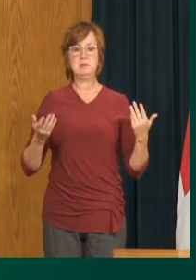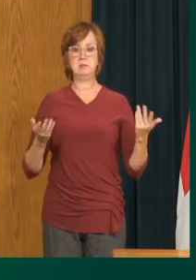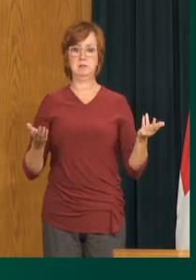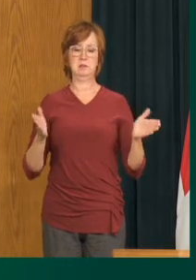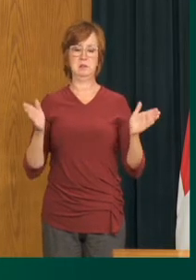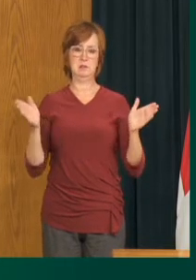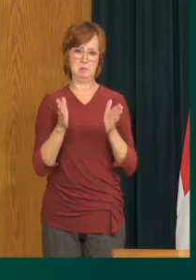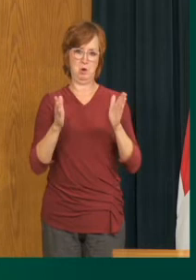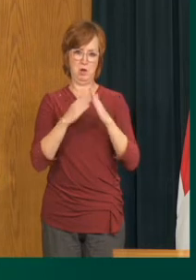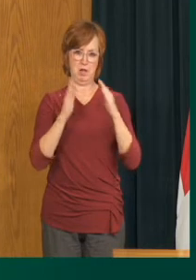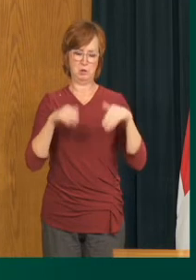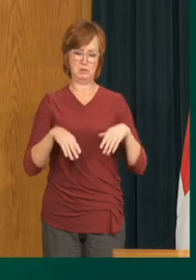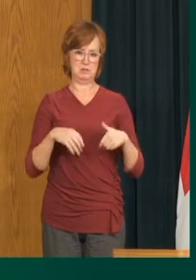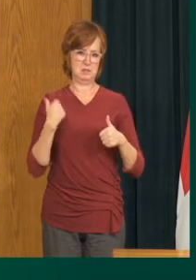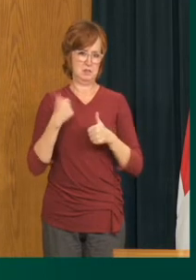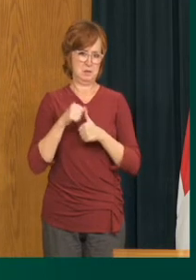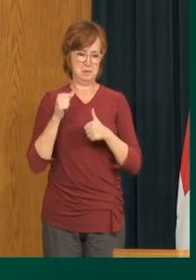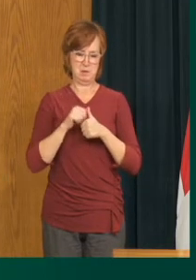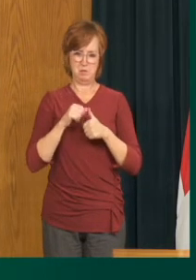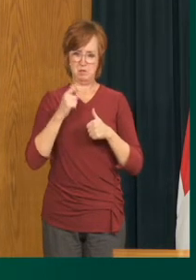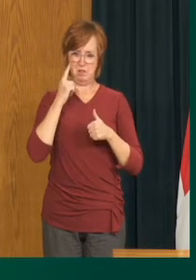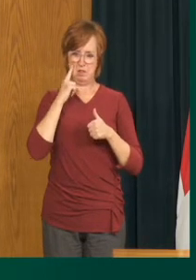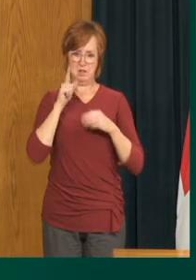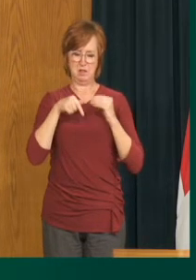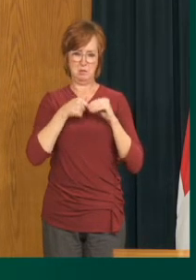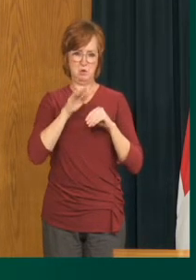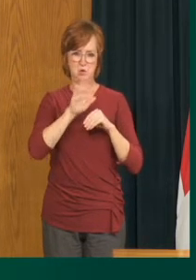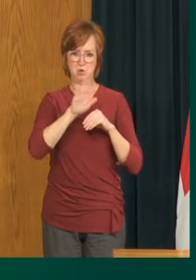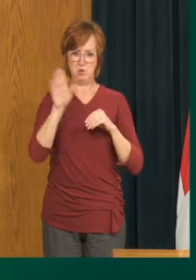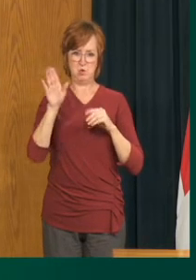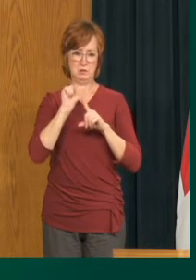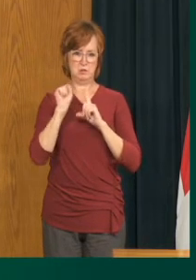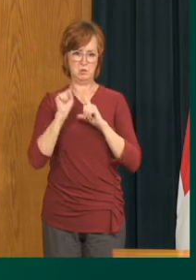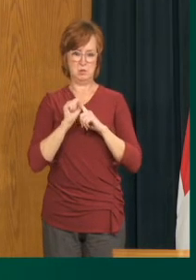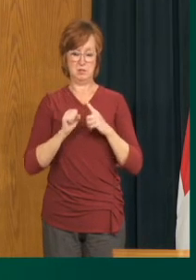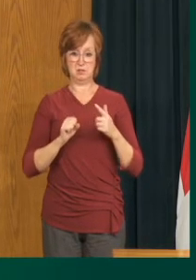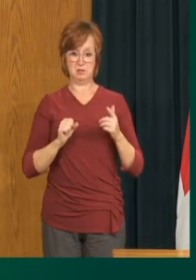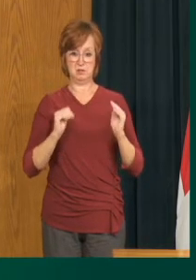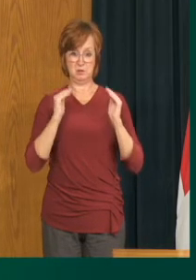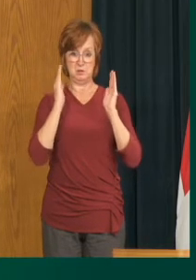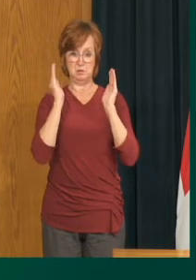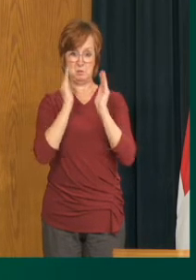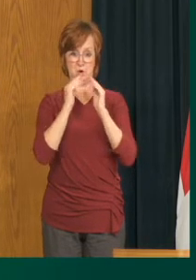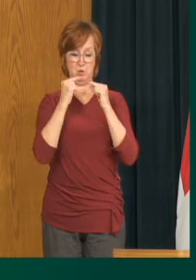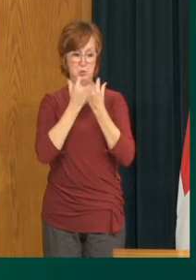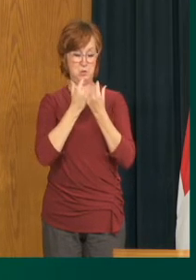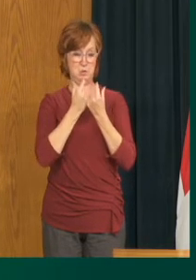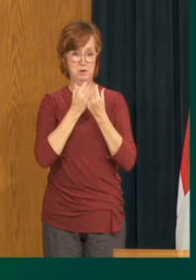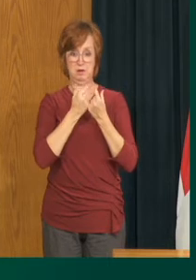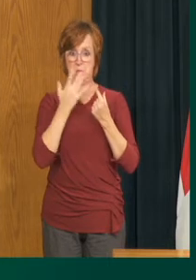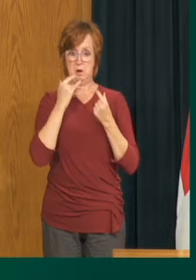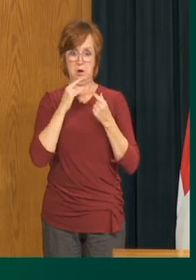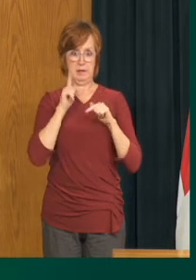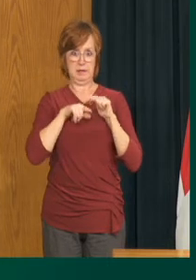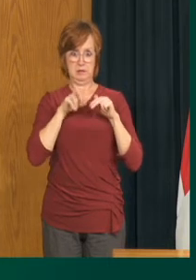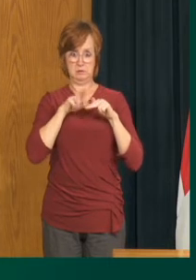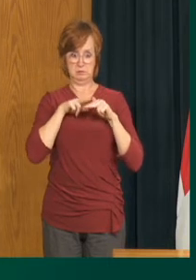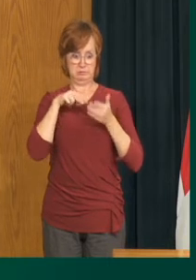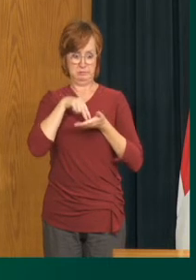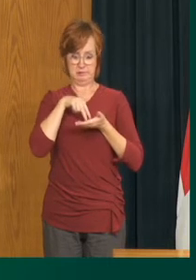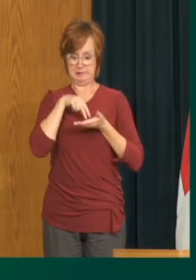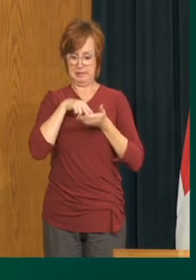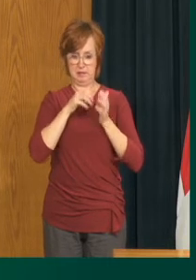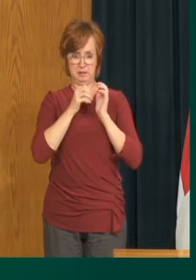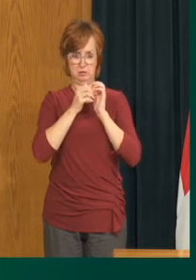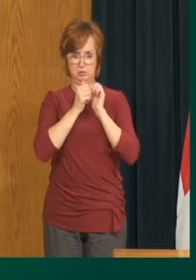space, I think you should think twice about how many people you're inviting. But certainly, many, events with static seating,